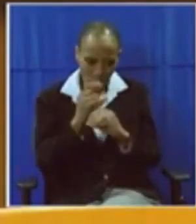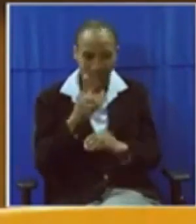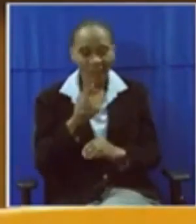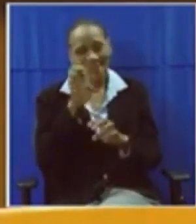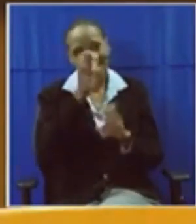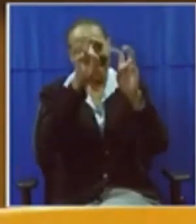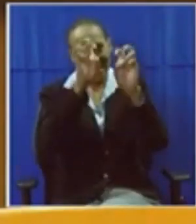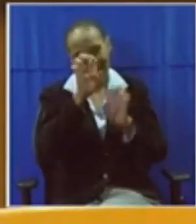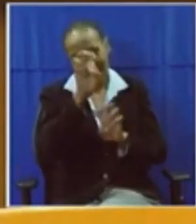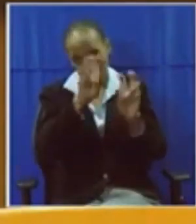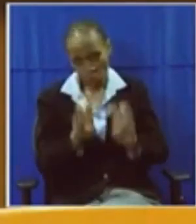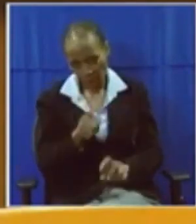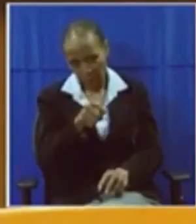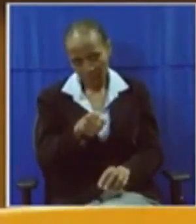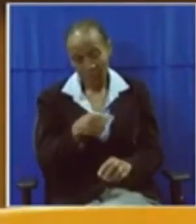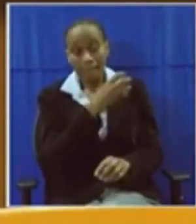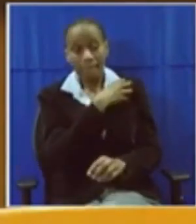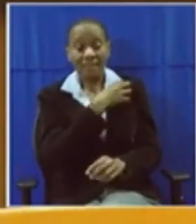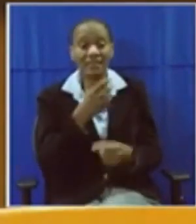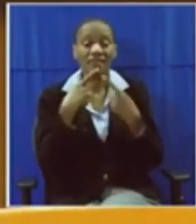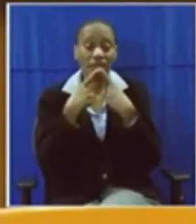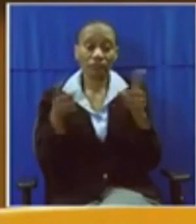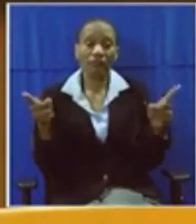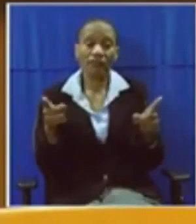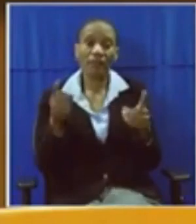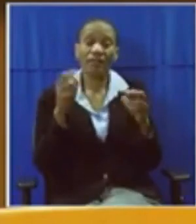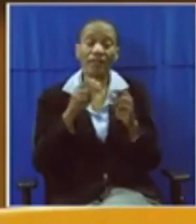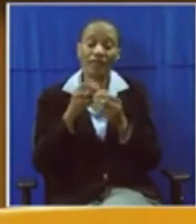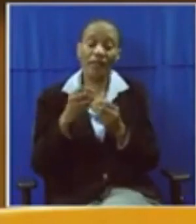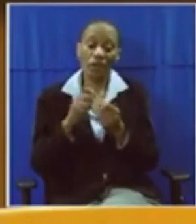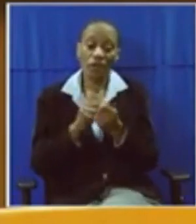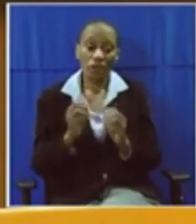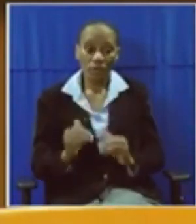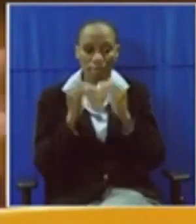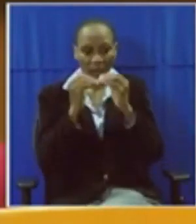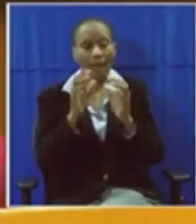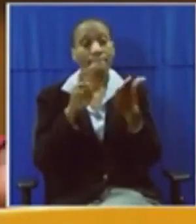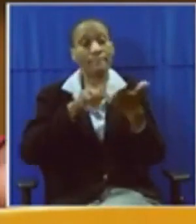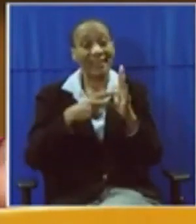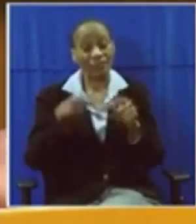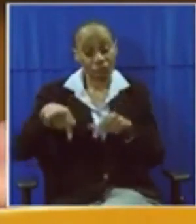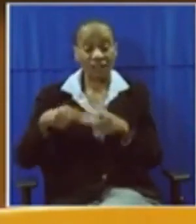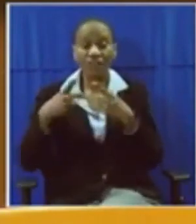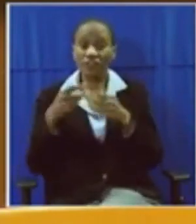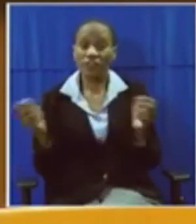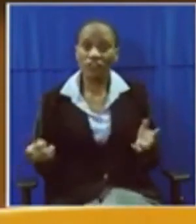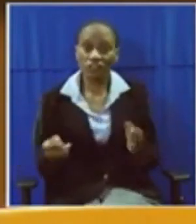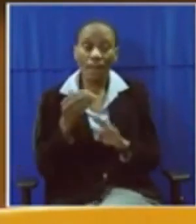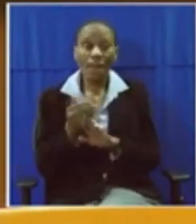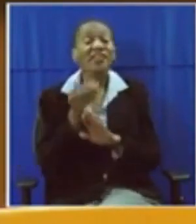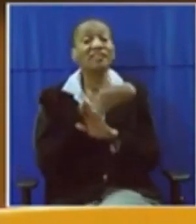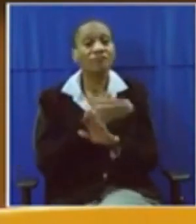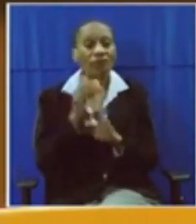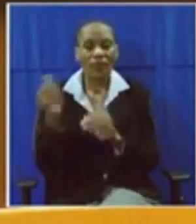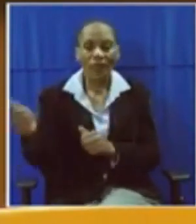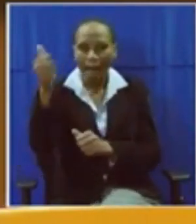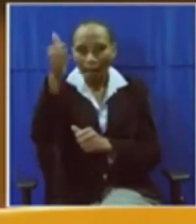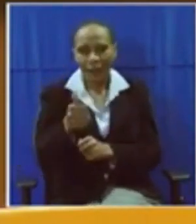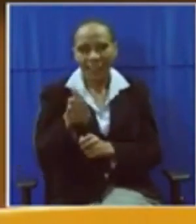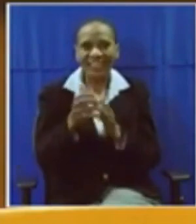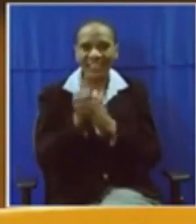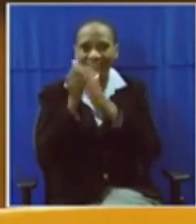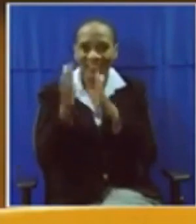Eskom. Firstly, Mr. Gordhan released the restructuring and recovery plan for Eskom today. This is before he even appoints a credible and competent